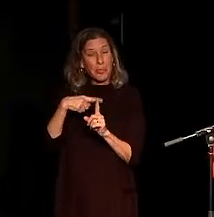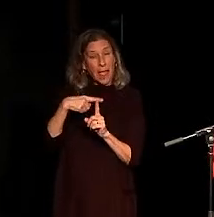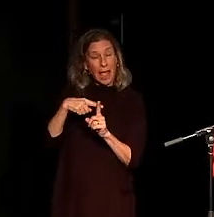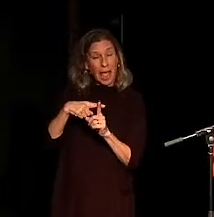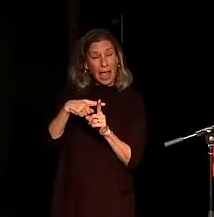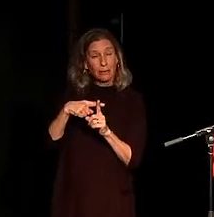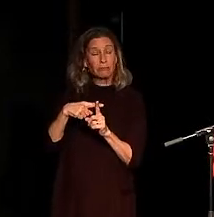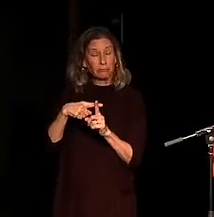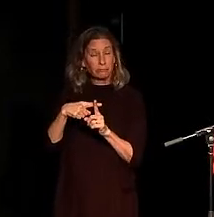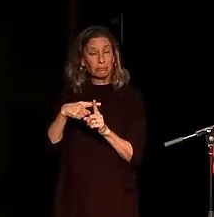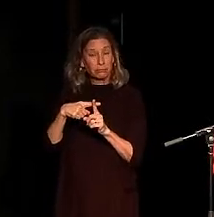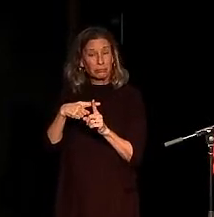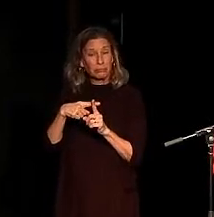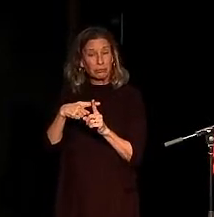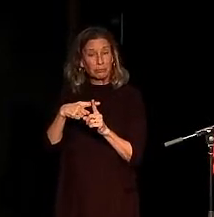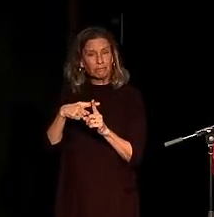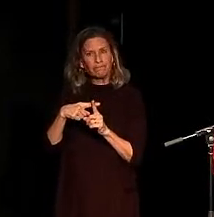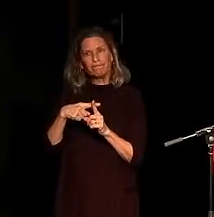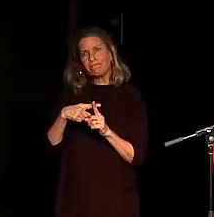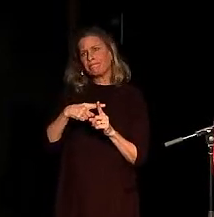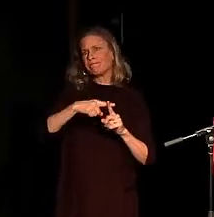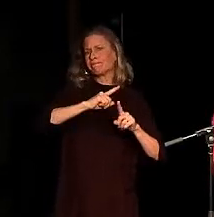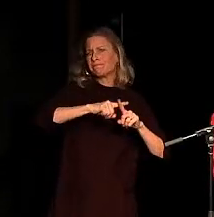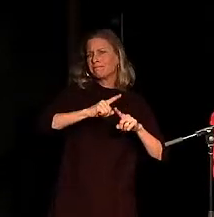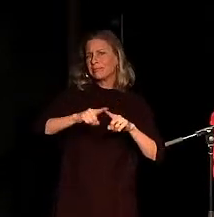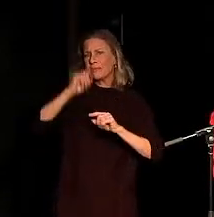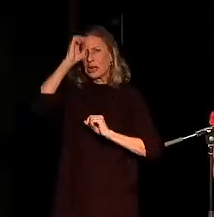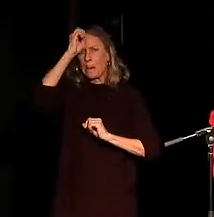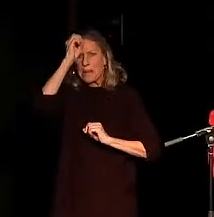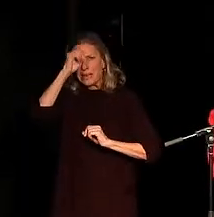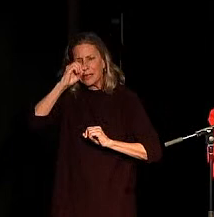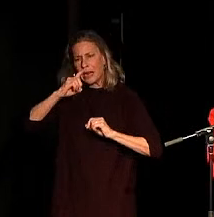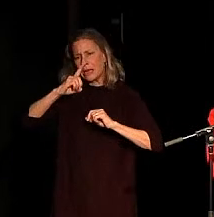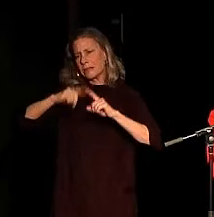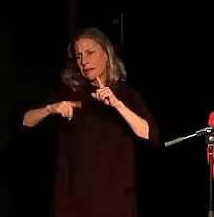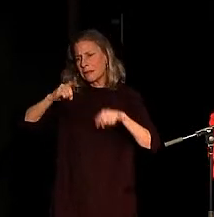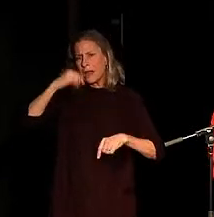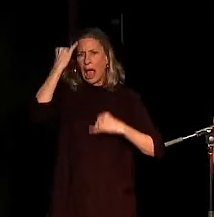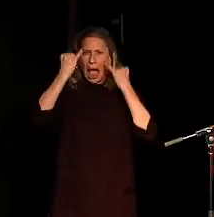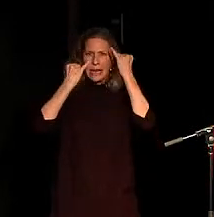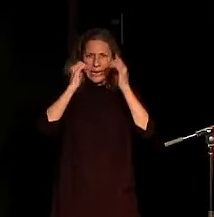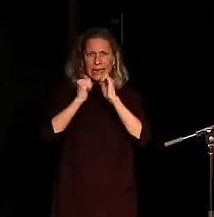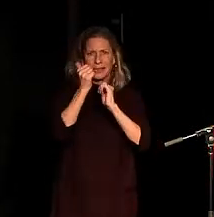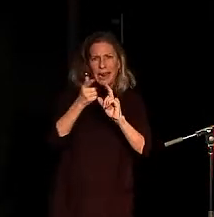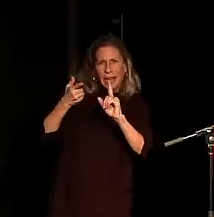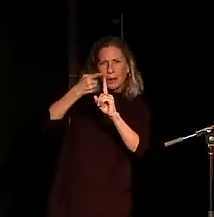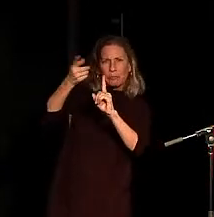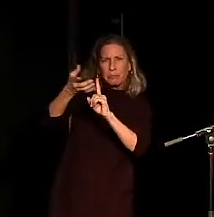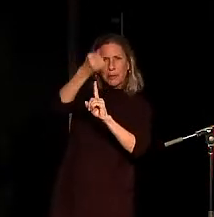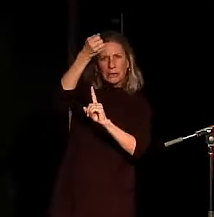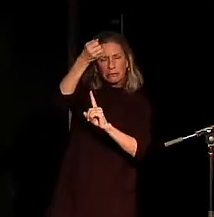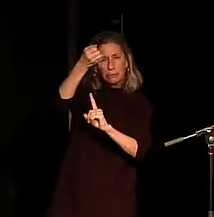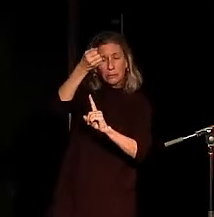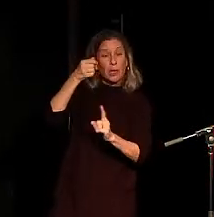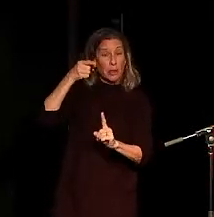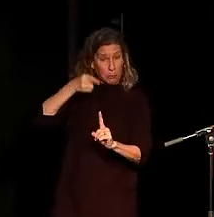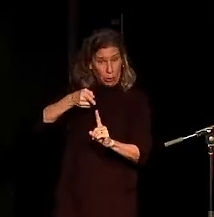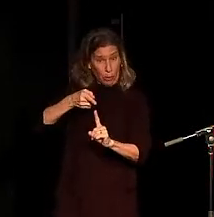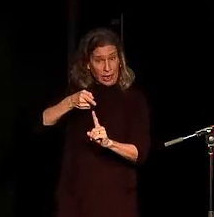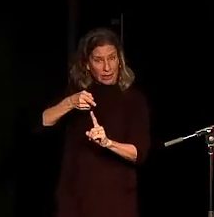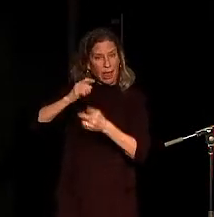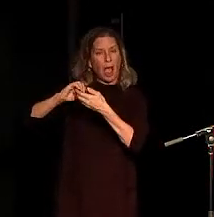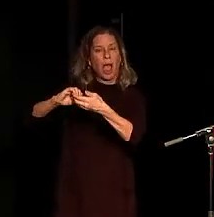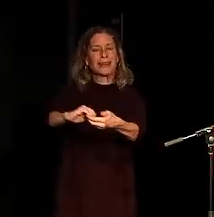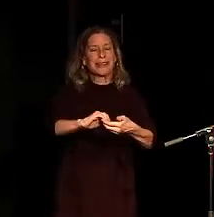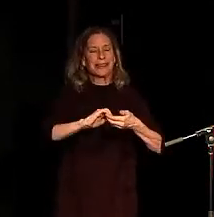for all of our differences in maybe opinions and ideas about how to get there, the fact that we can always